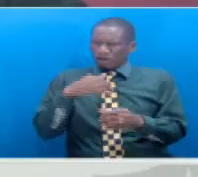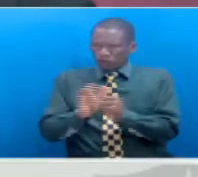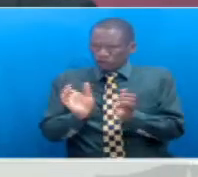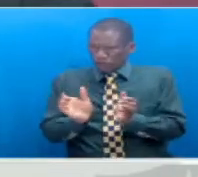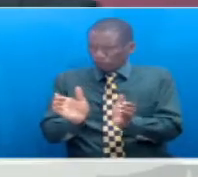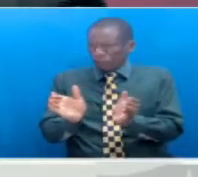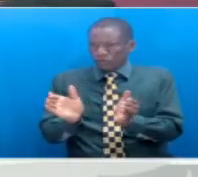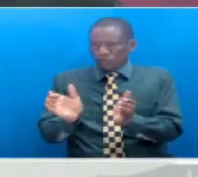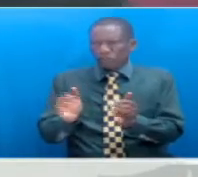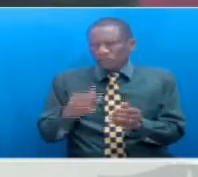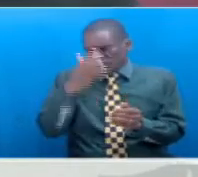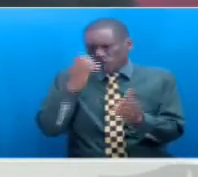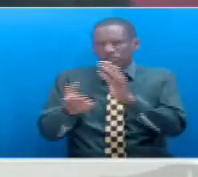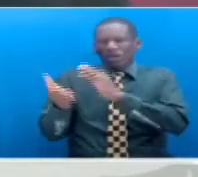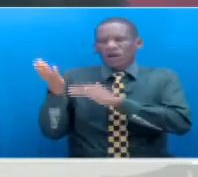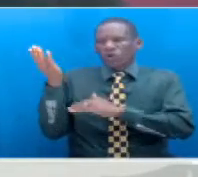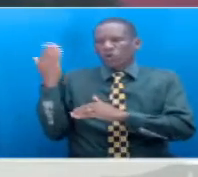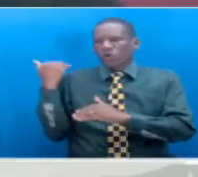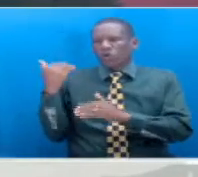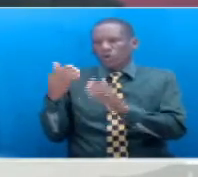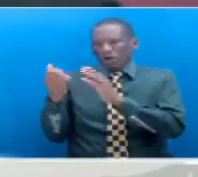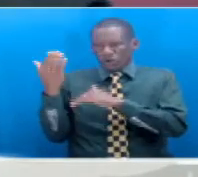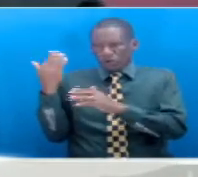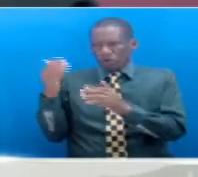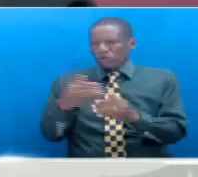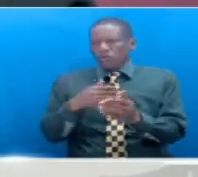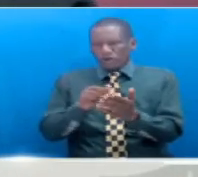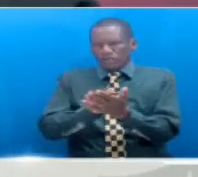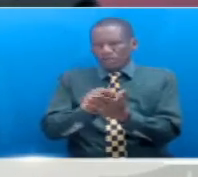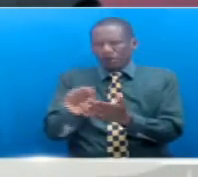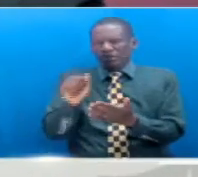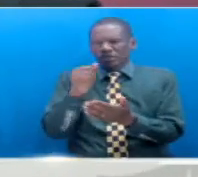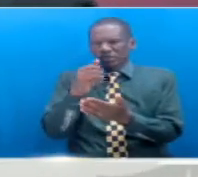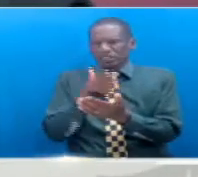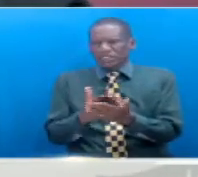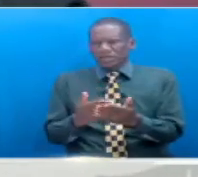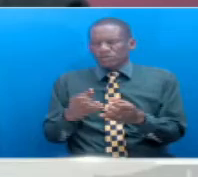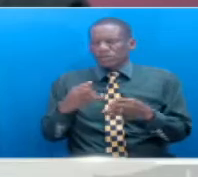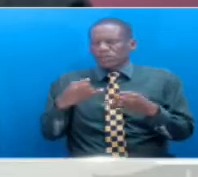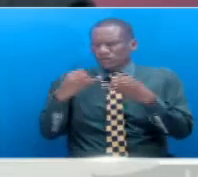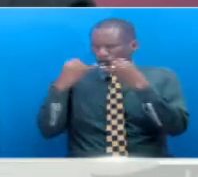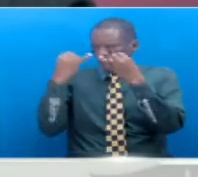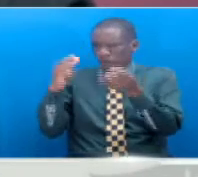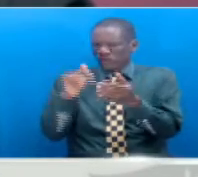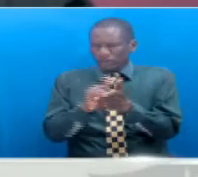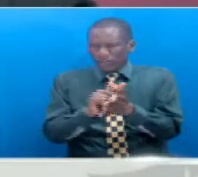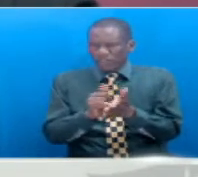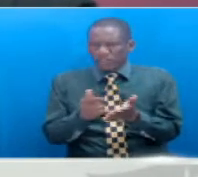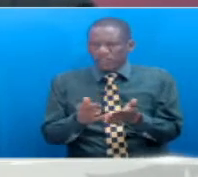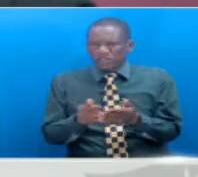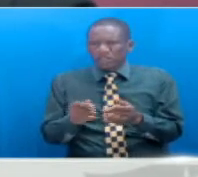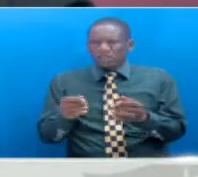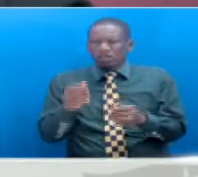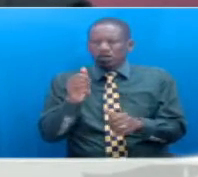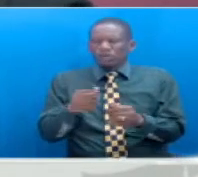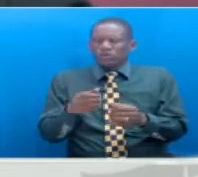was because previously you had published some content that was